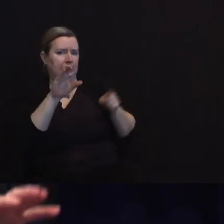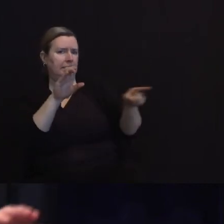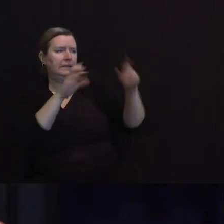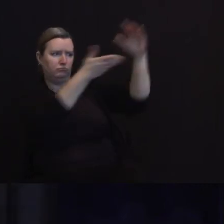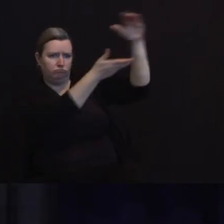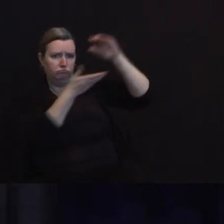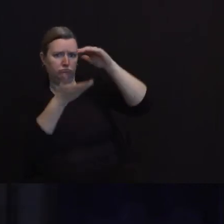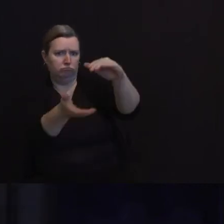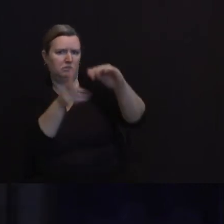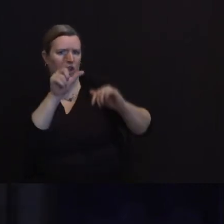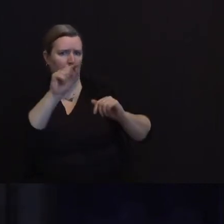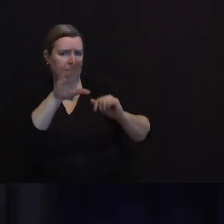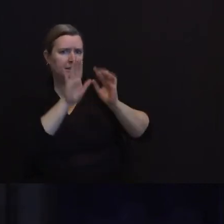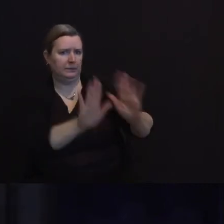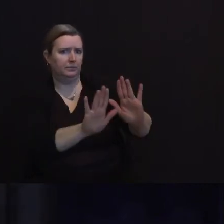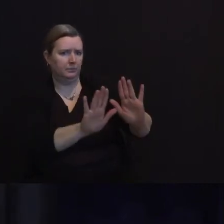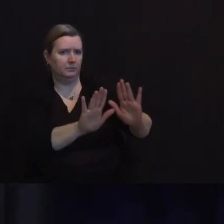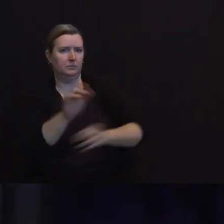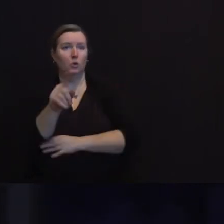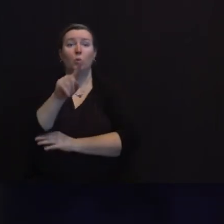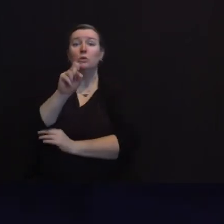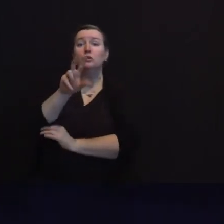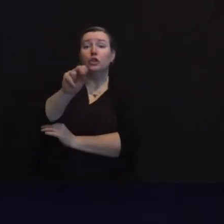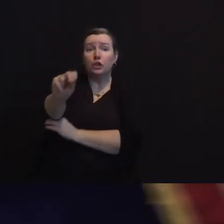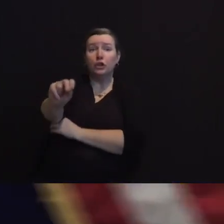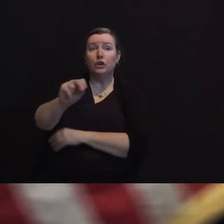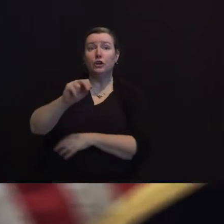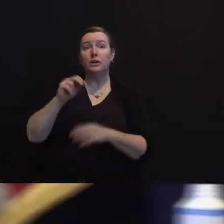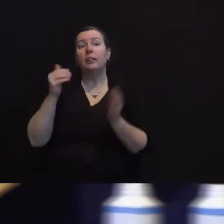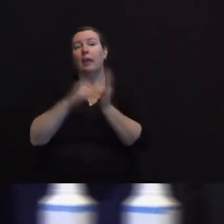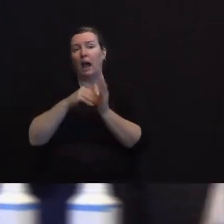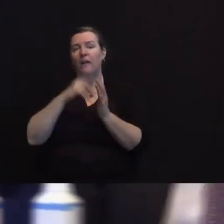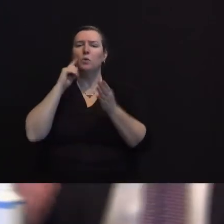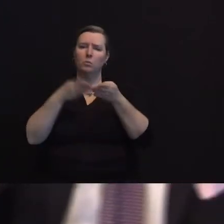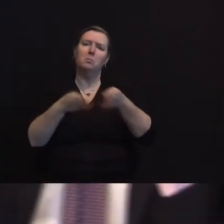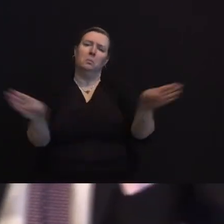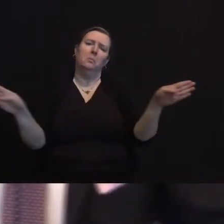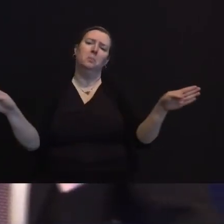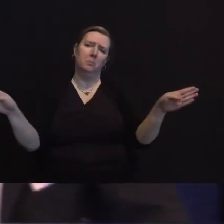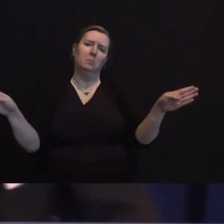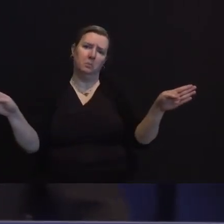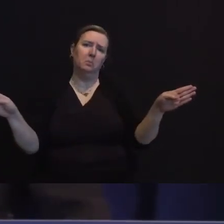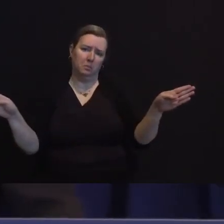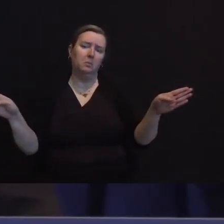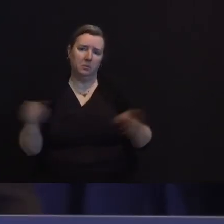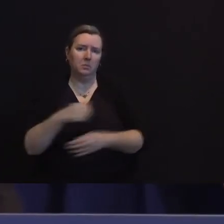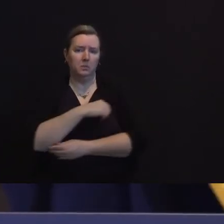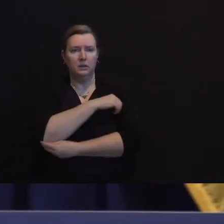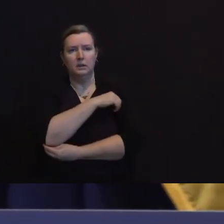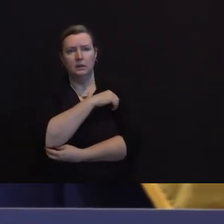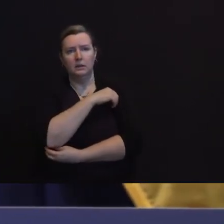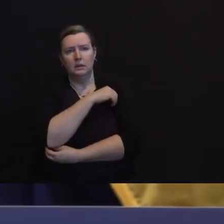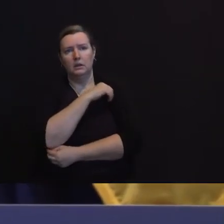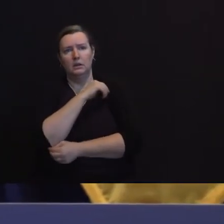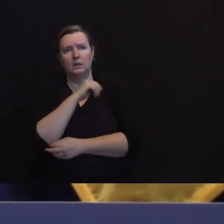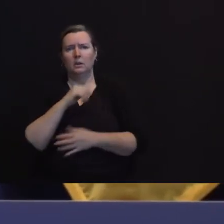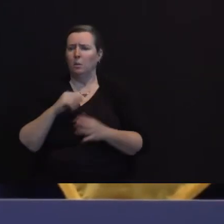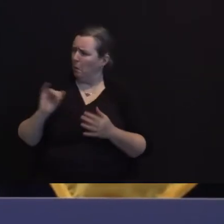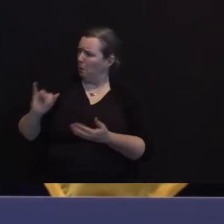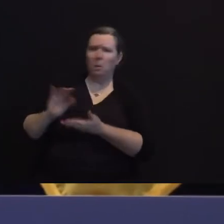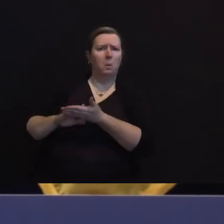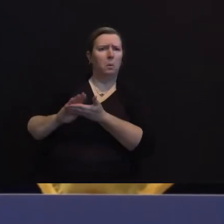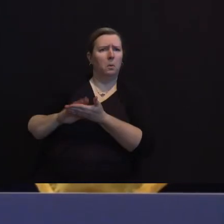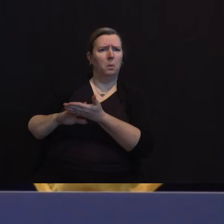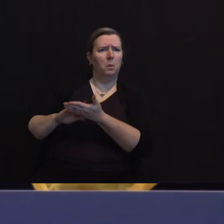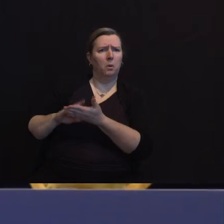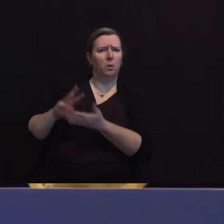general population. We had some folks on with Walgreens this morning. By the way, Walgreens deserves a shout out in this respect. We got to call the